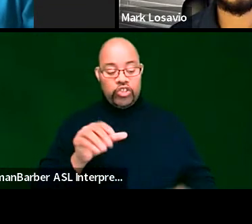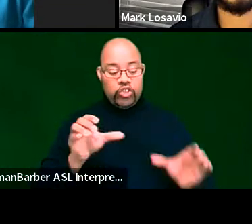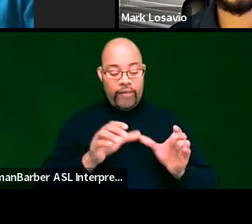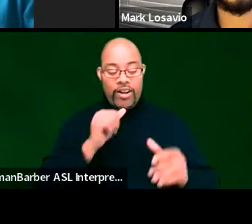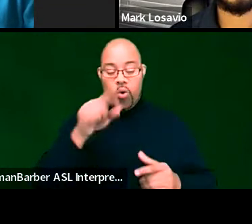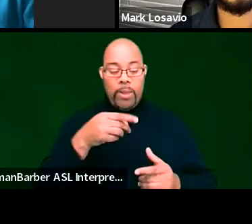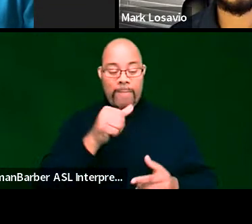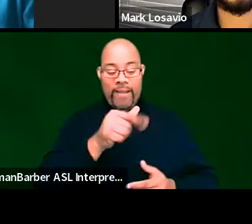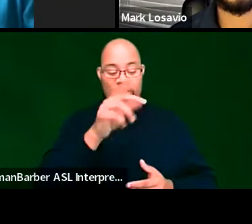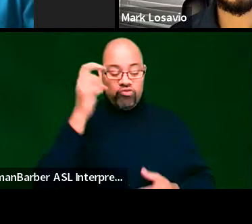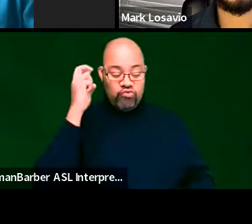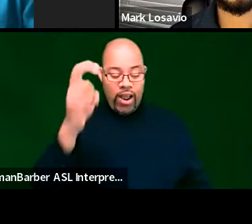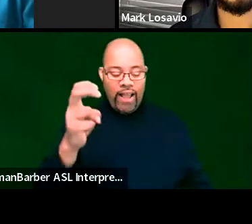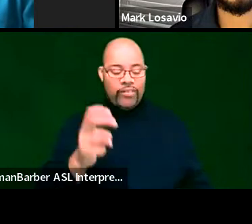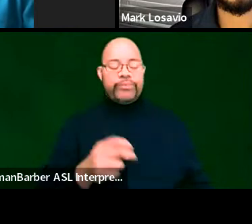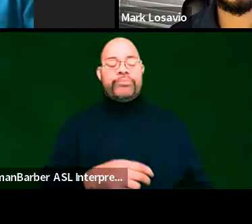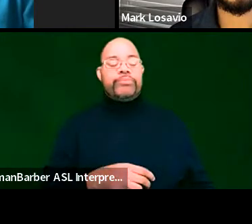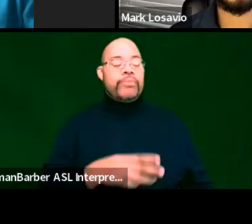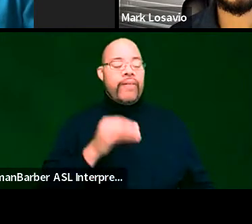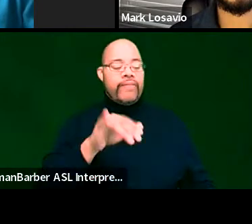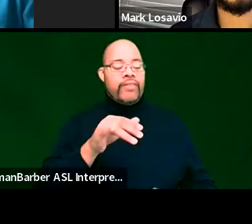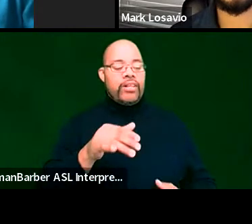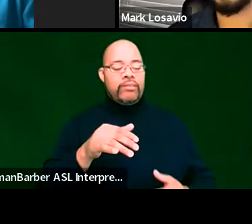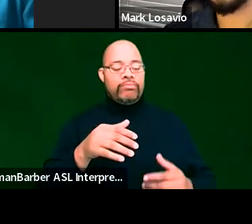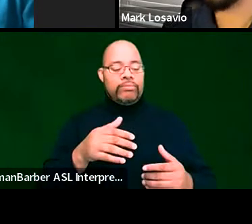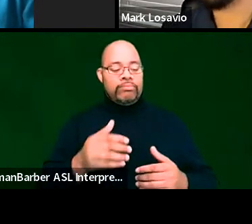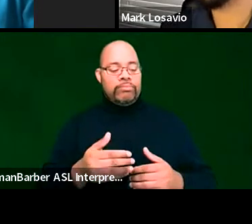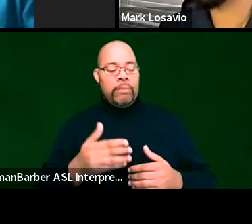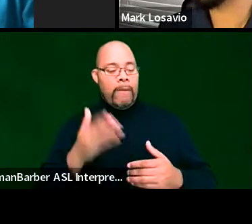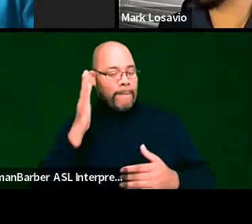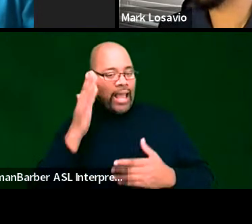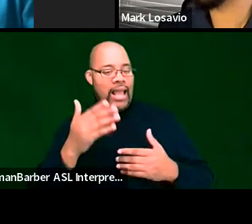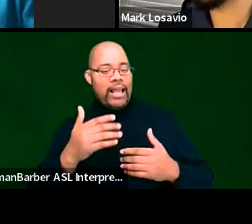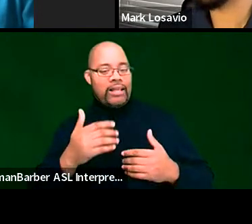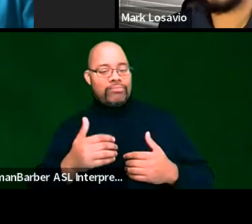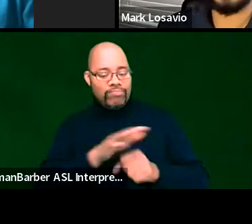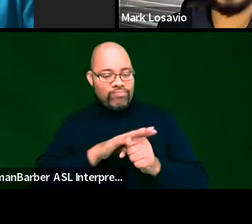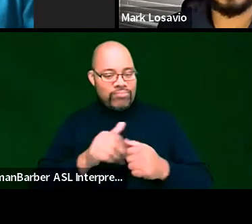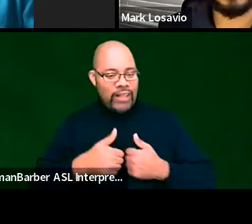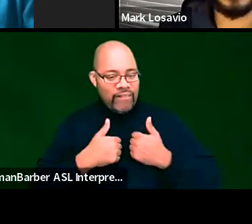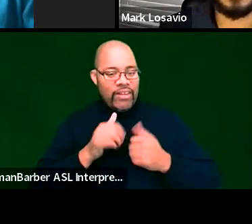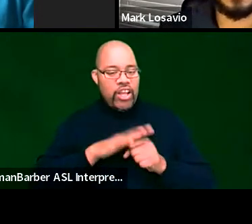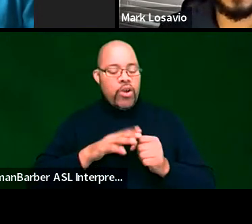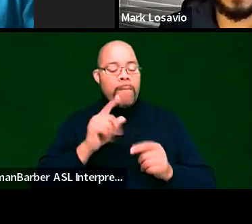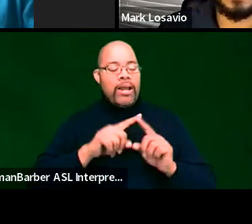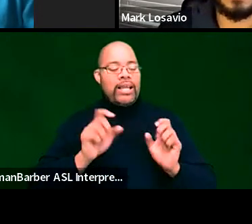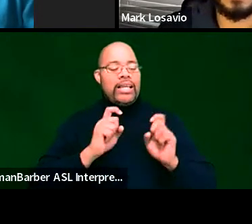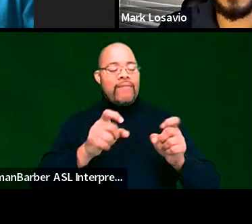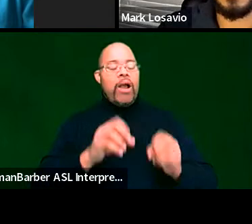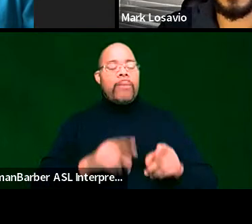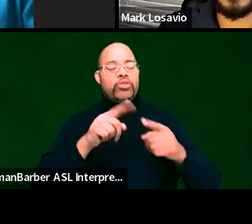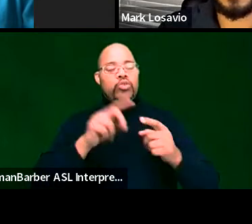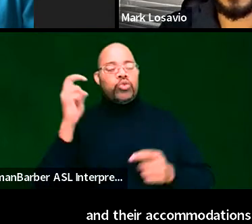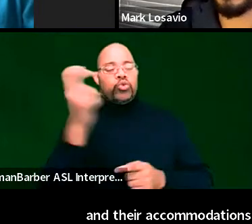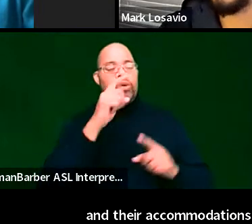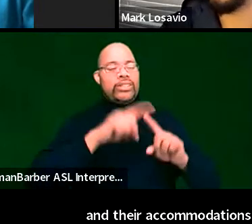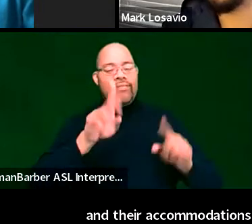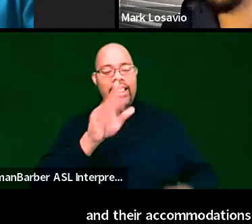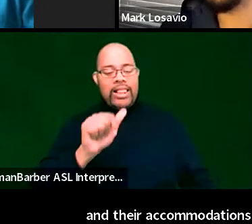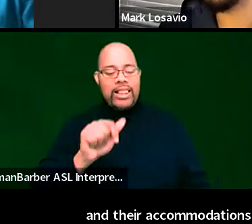pay for their travel, you know, and their accommodations there, but also to give them opportunities to tour different